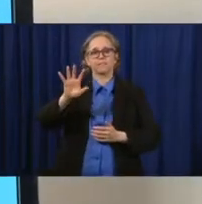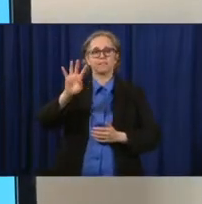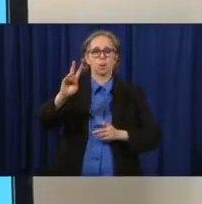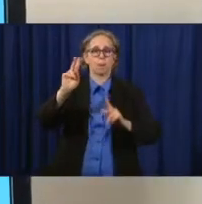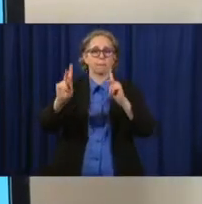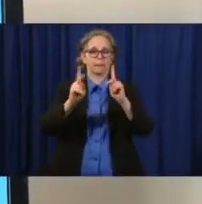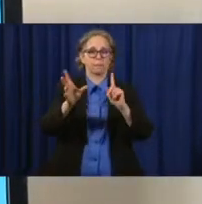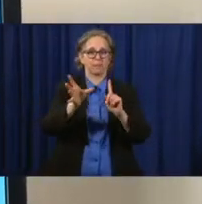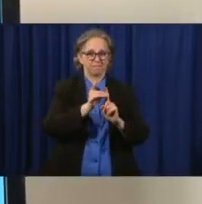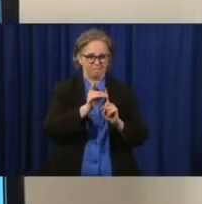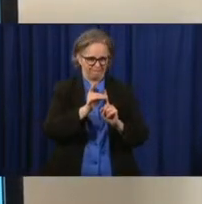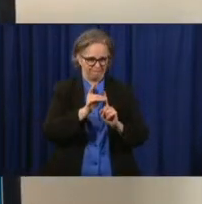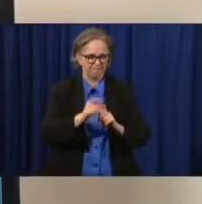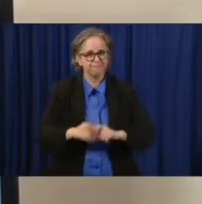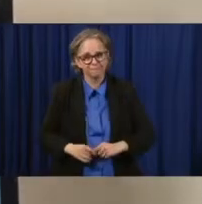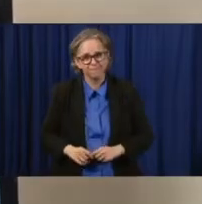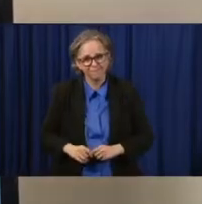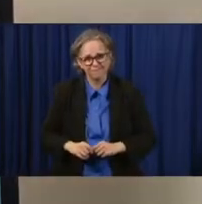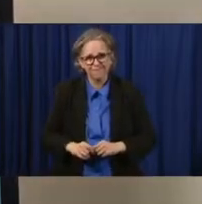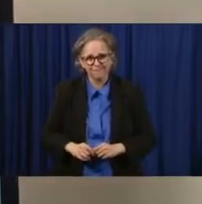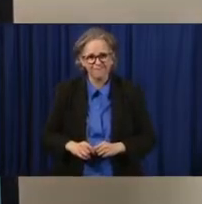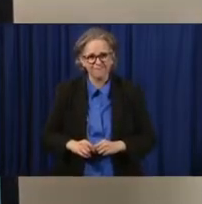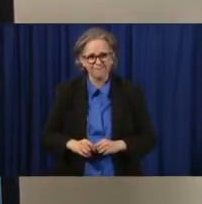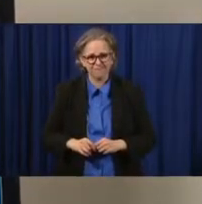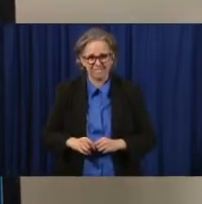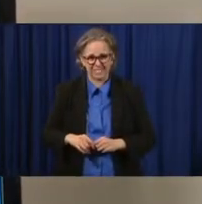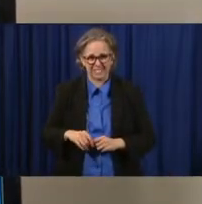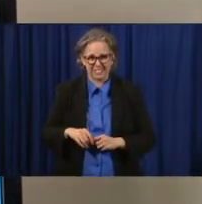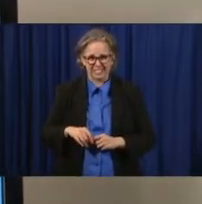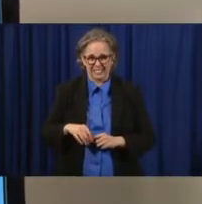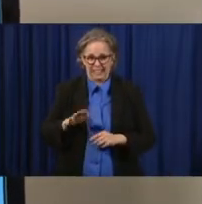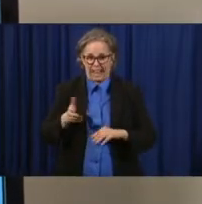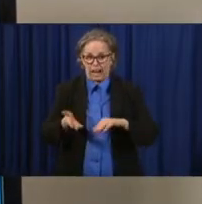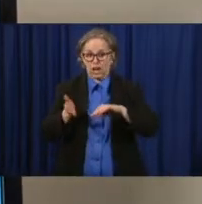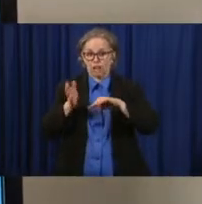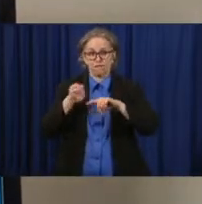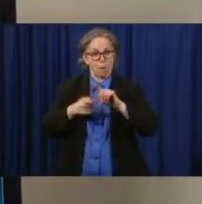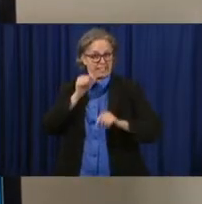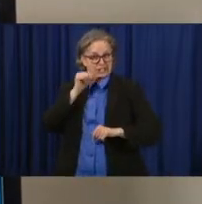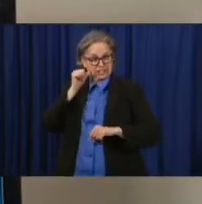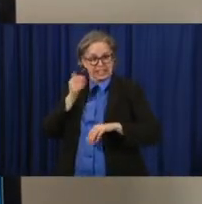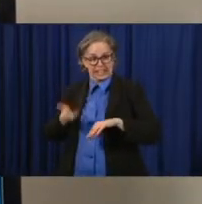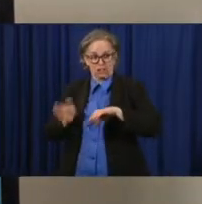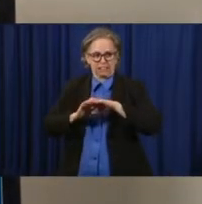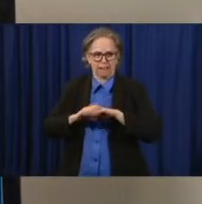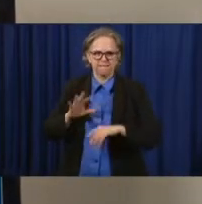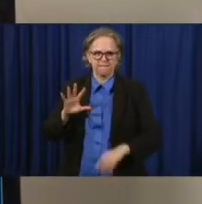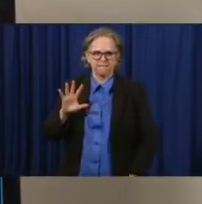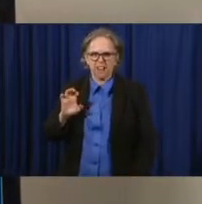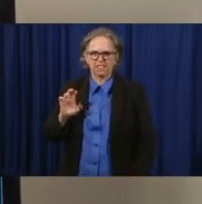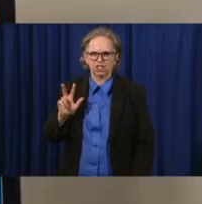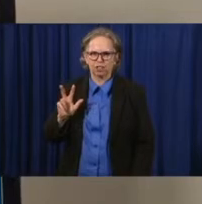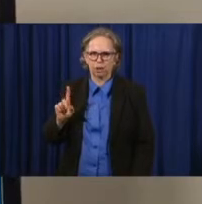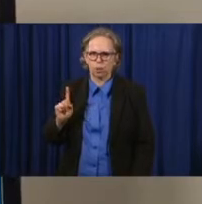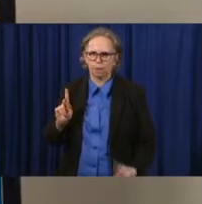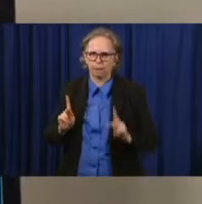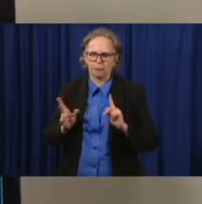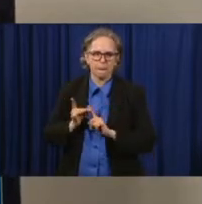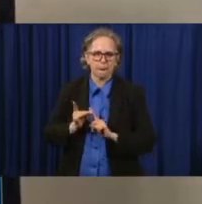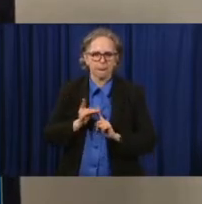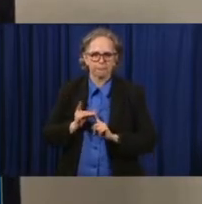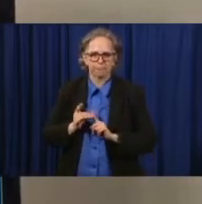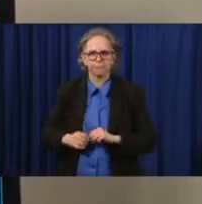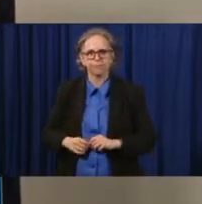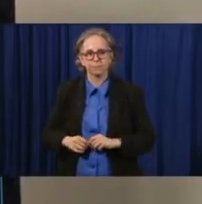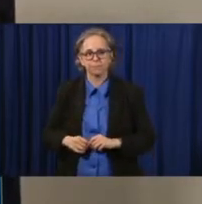28,454 cases, an increase in the last 24 hours of 531. And we have at this